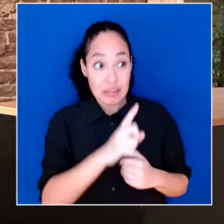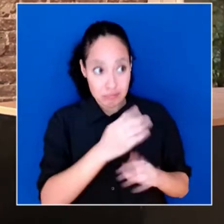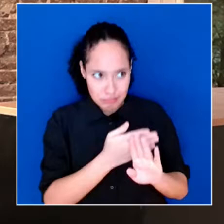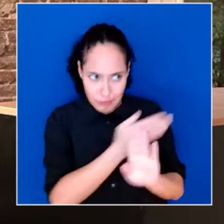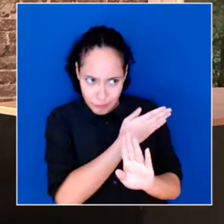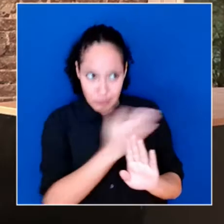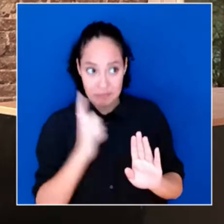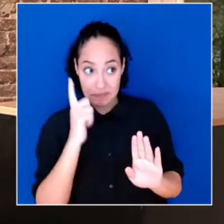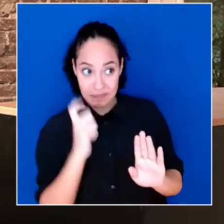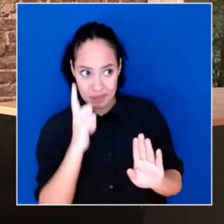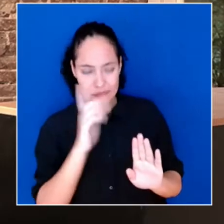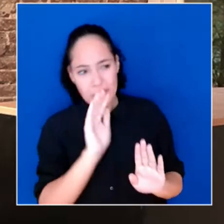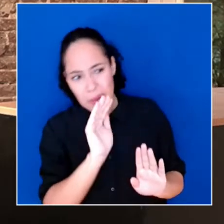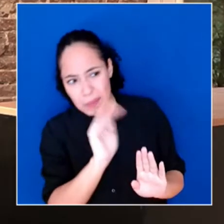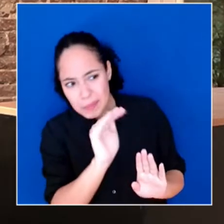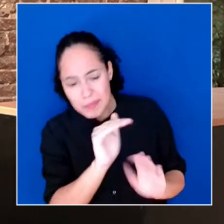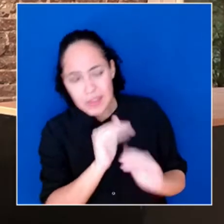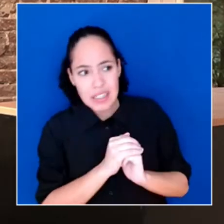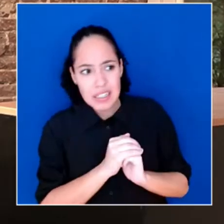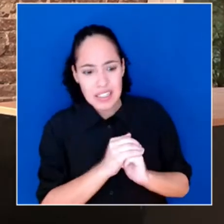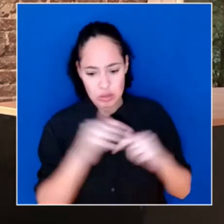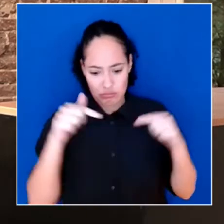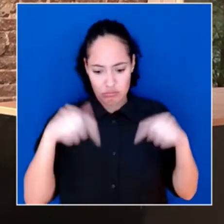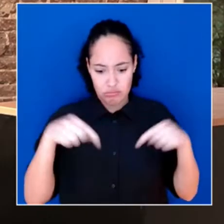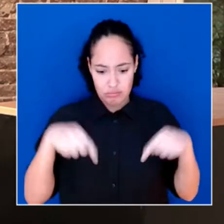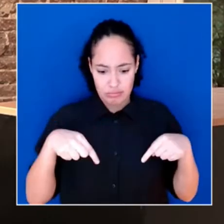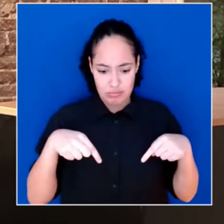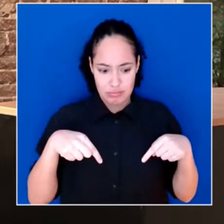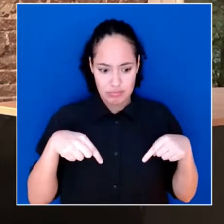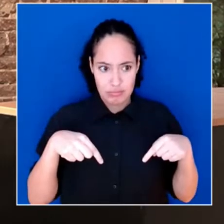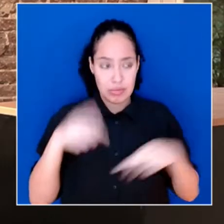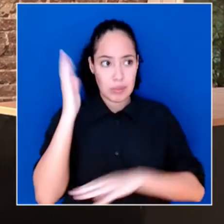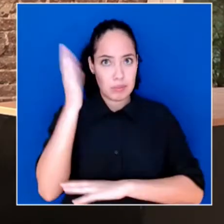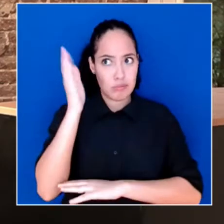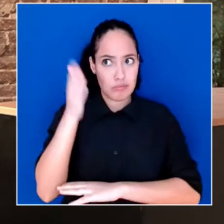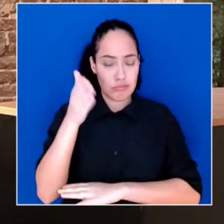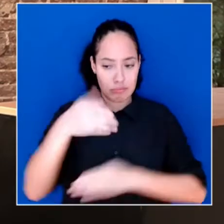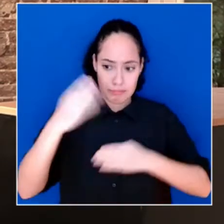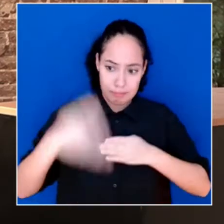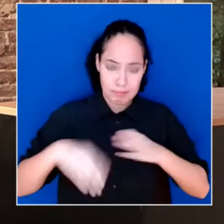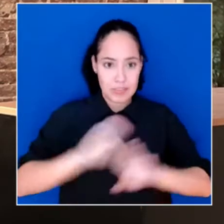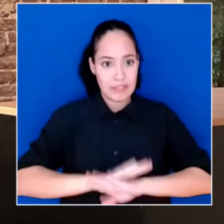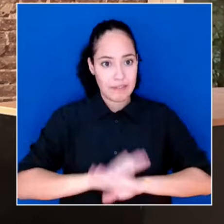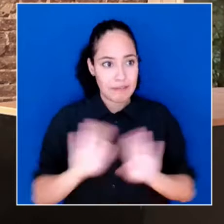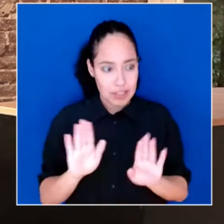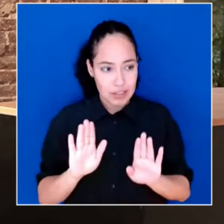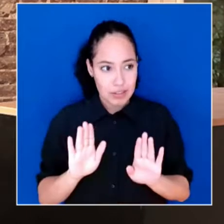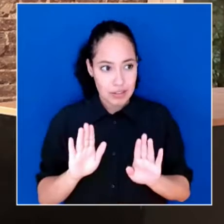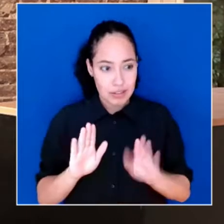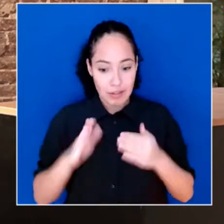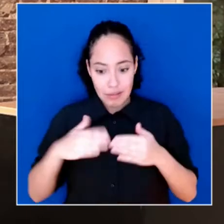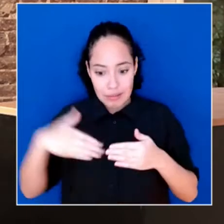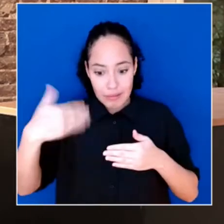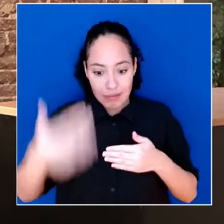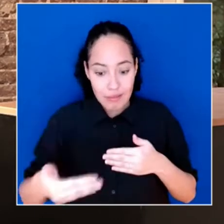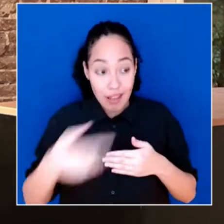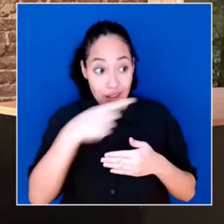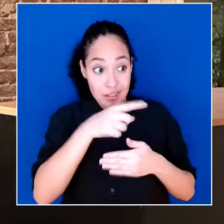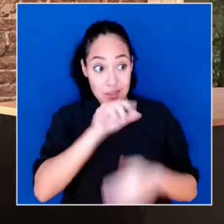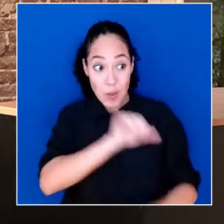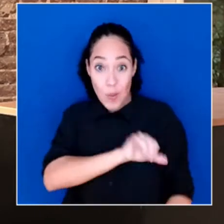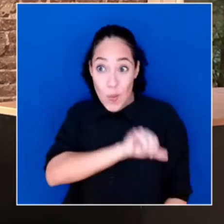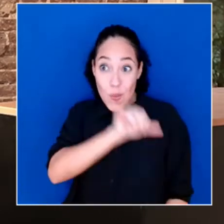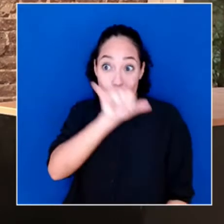understand that when you're finished here today, it's not that long before you get to go on your first trip since the record lockdown in